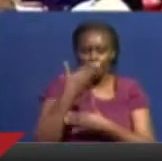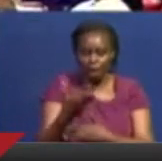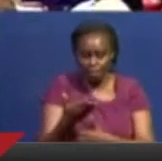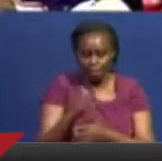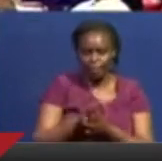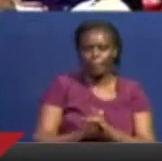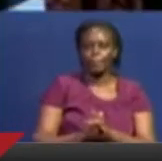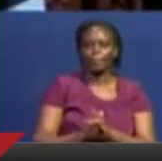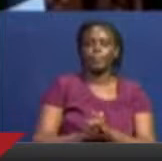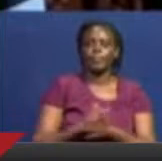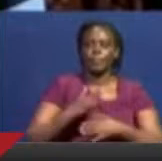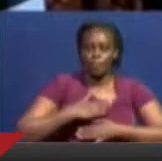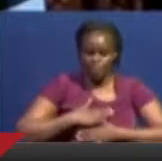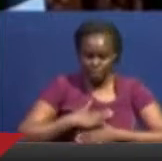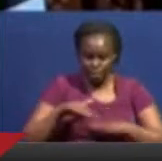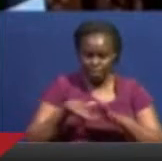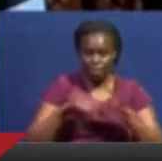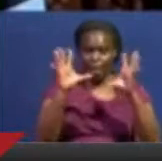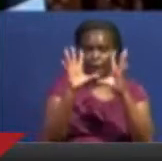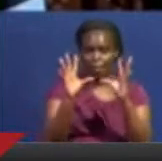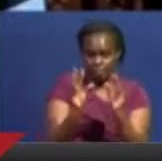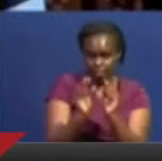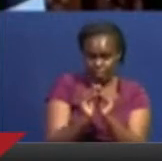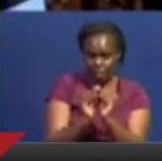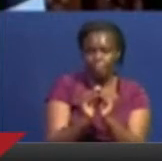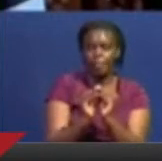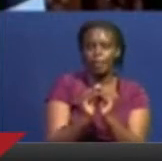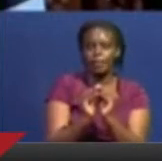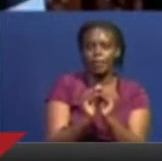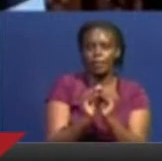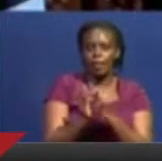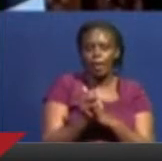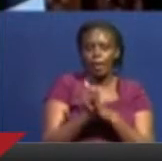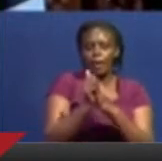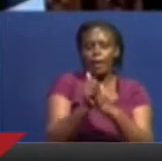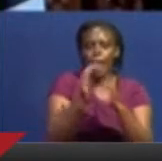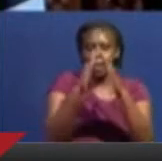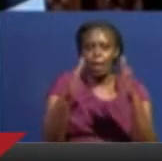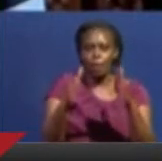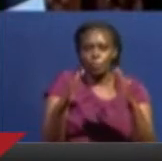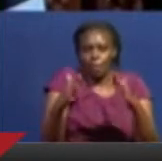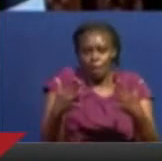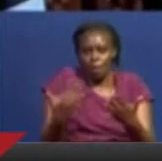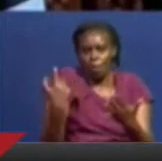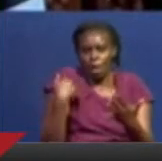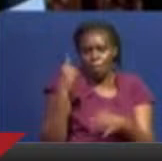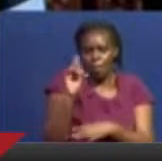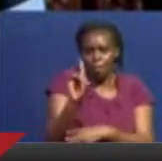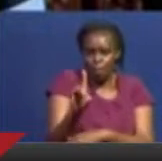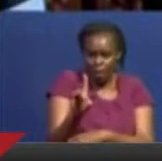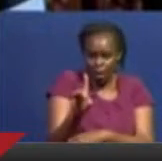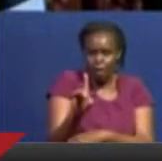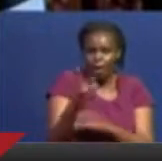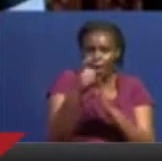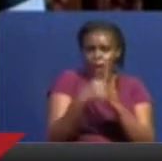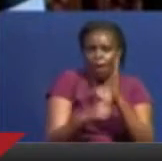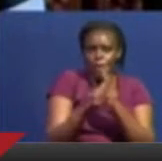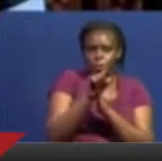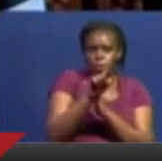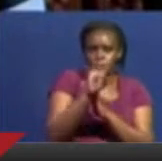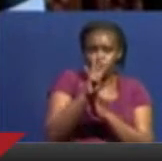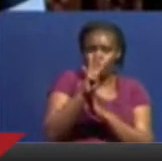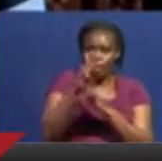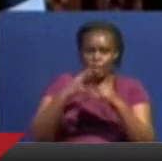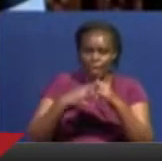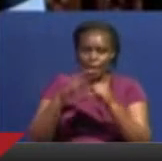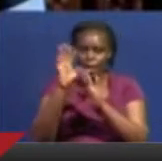settled. Honourable members, in summary, therefore, I wish to guide the House as follows. 1, that Article 149